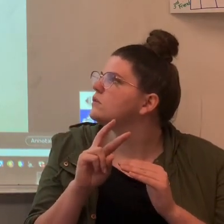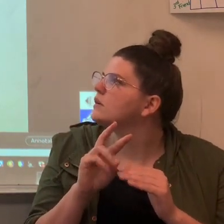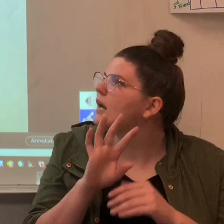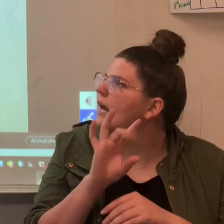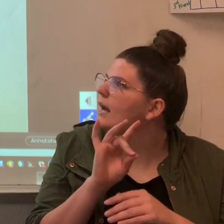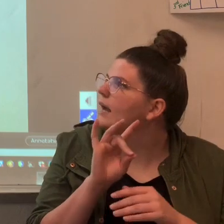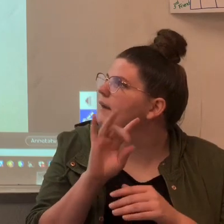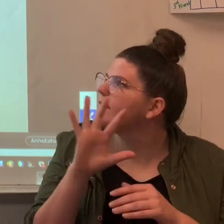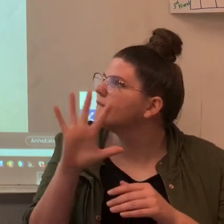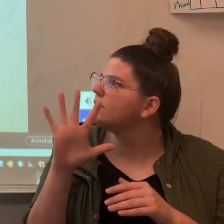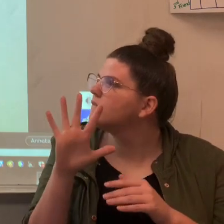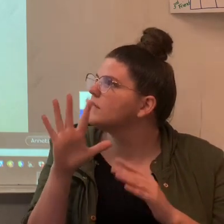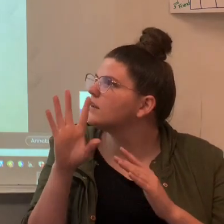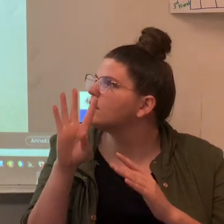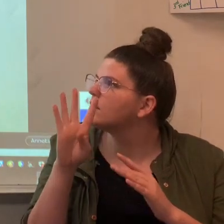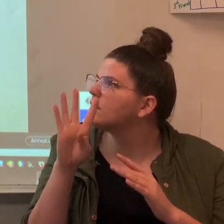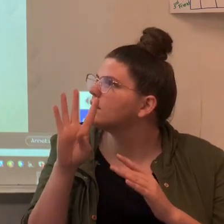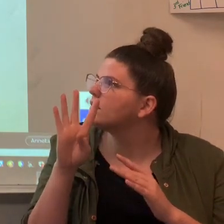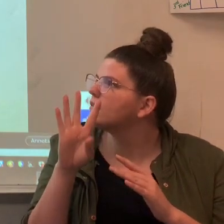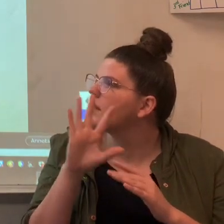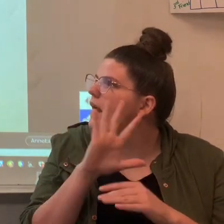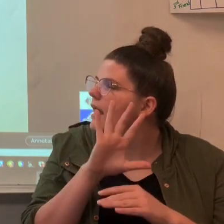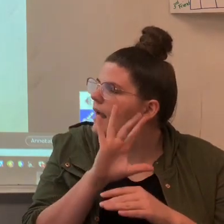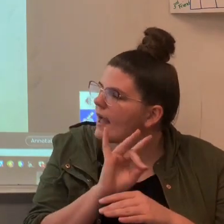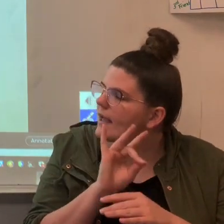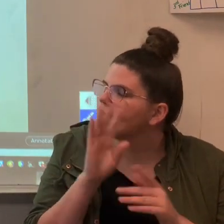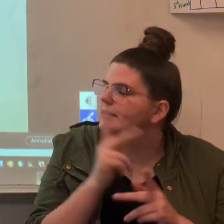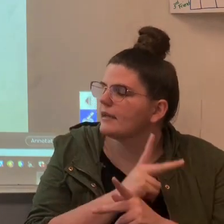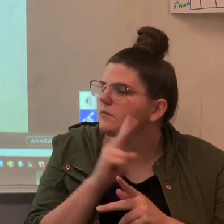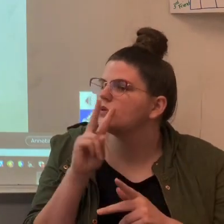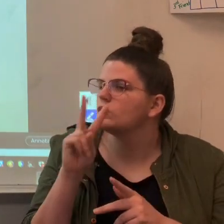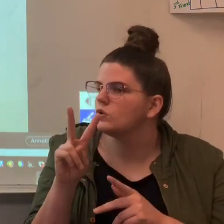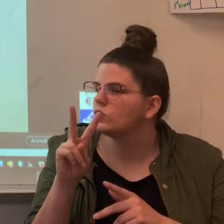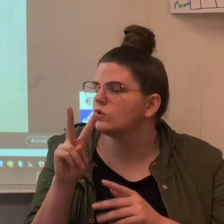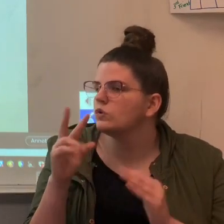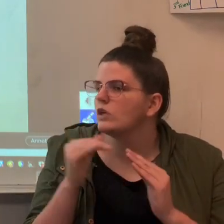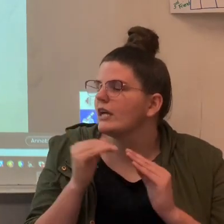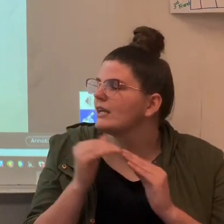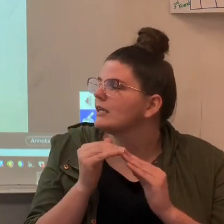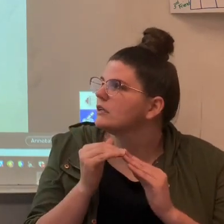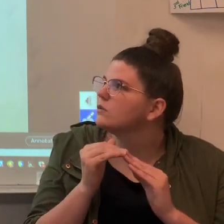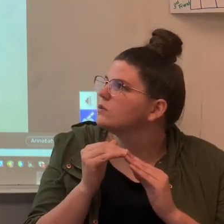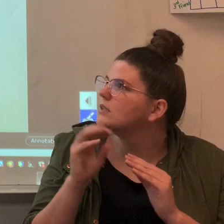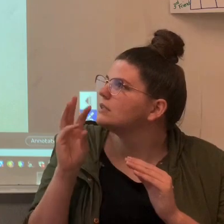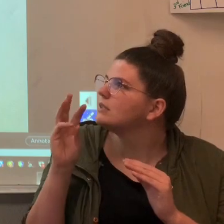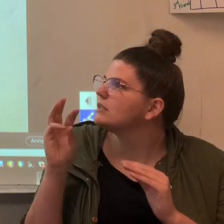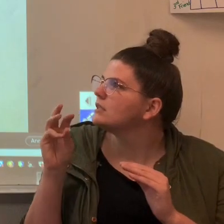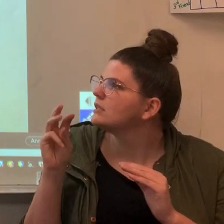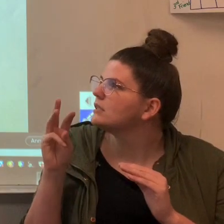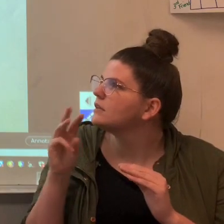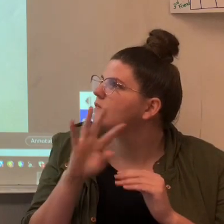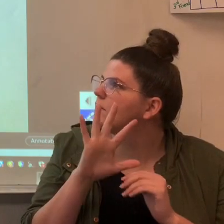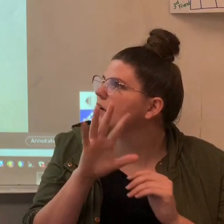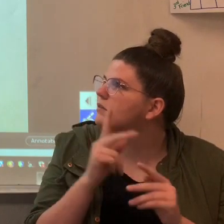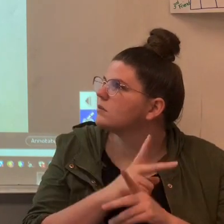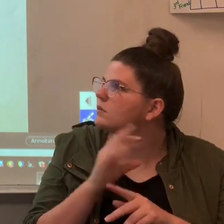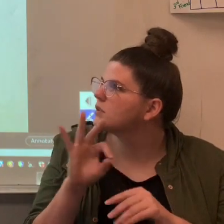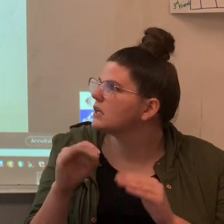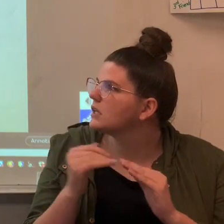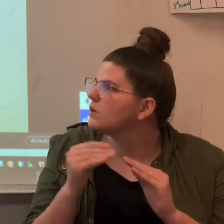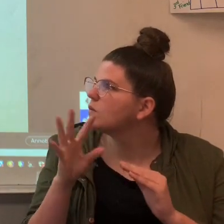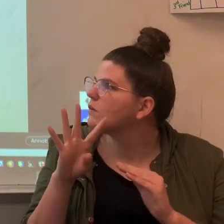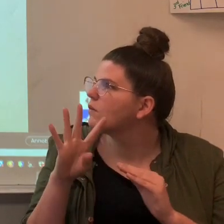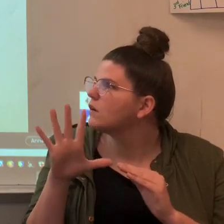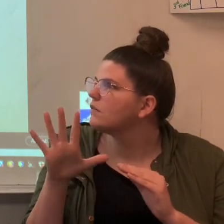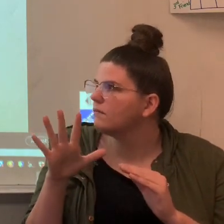by, which is multiplying. 8 times 2 is 16. And again, 5 times 9 is 45.